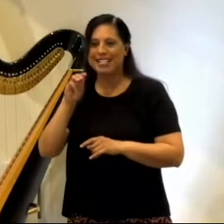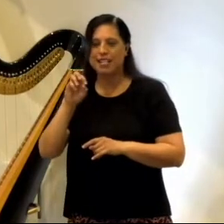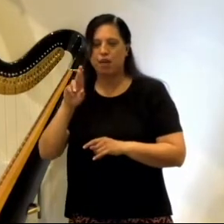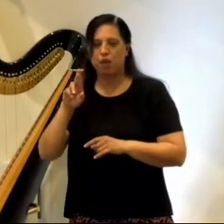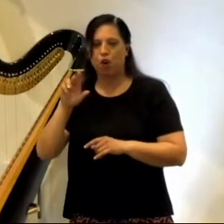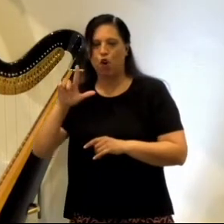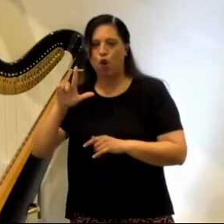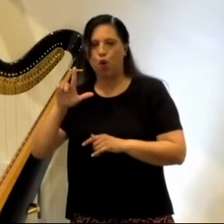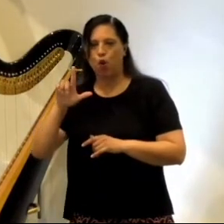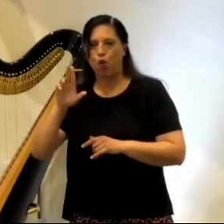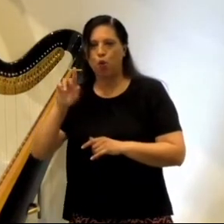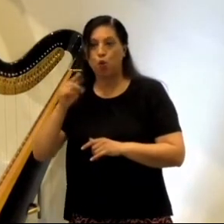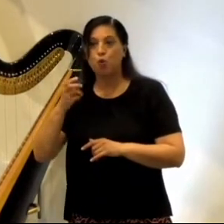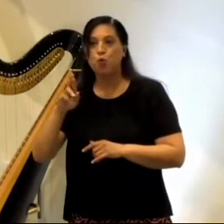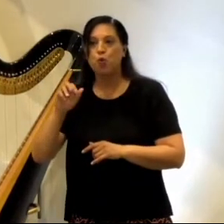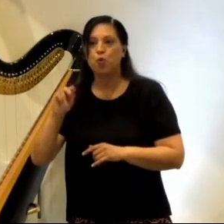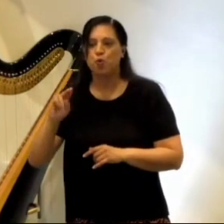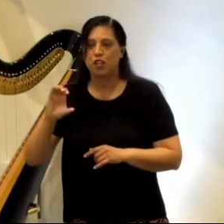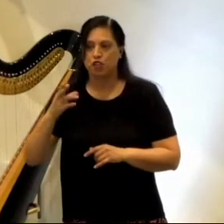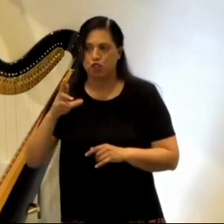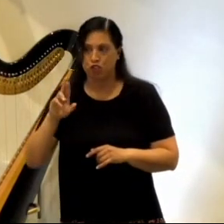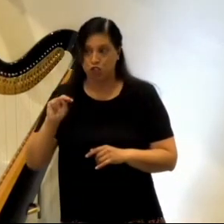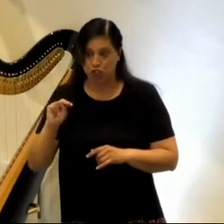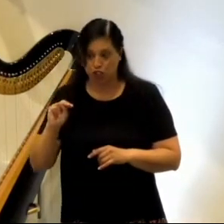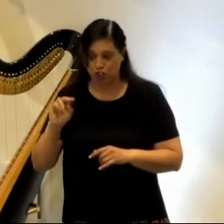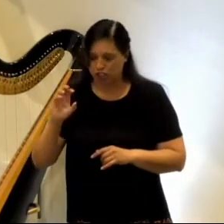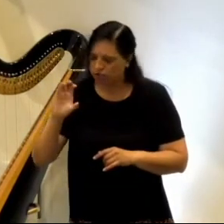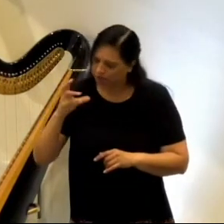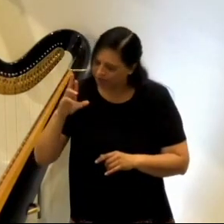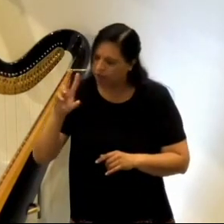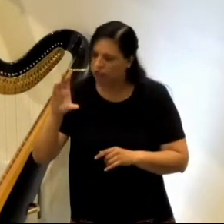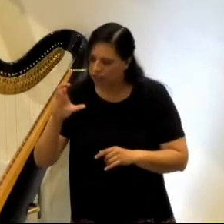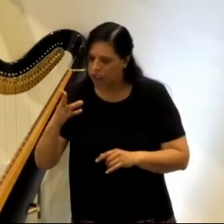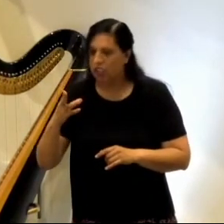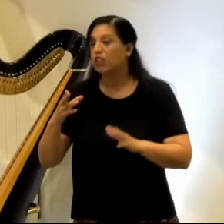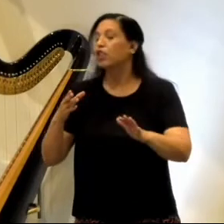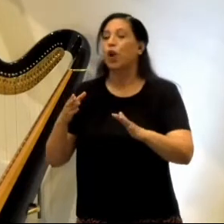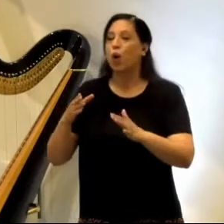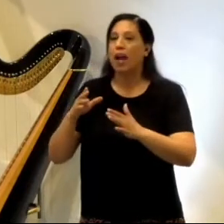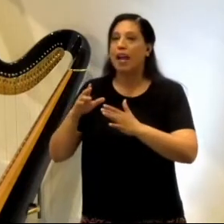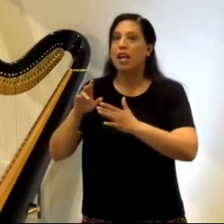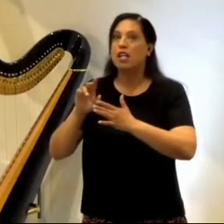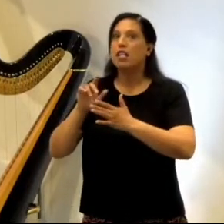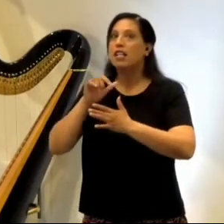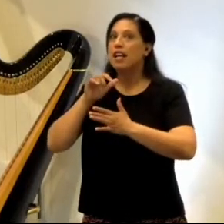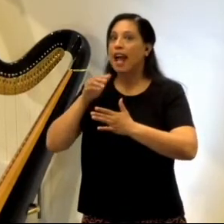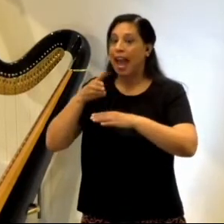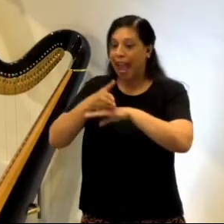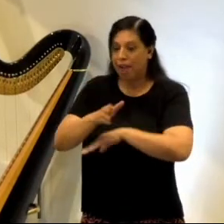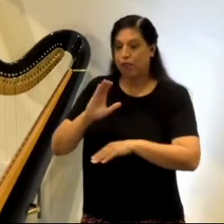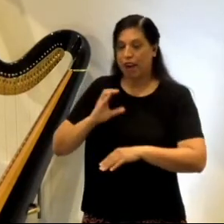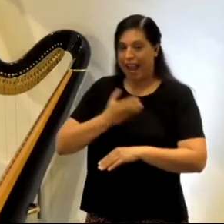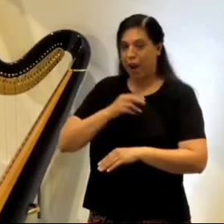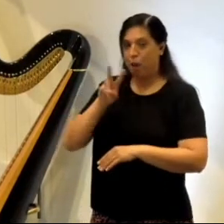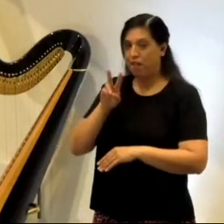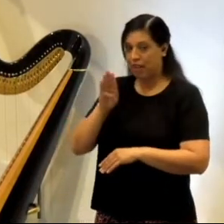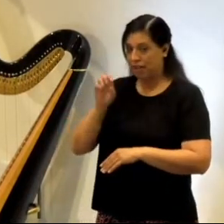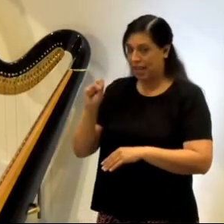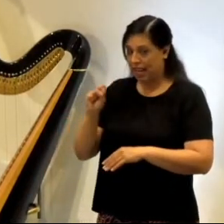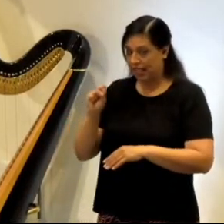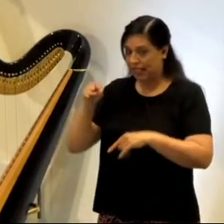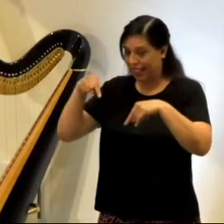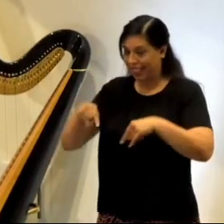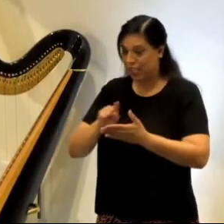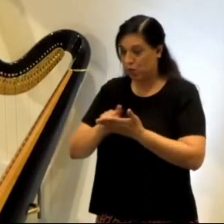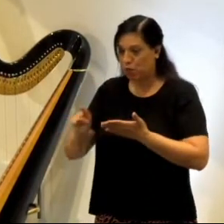Road. After VBS here this week, they're going to actually be holding a VBS next week for the Hispanic community. And as